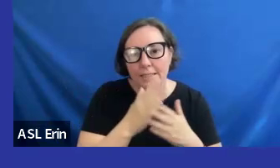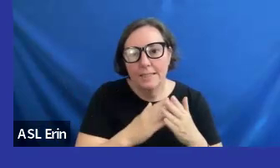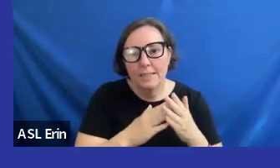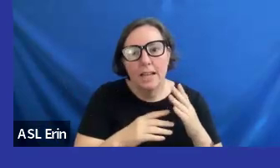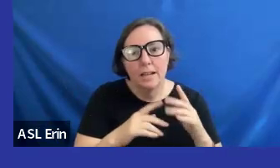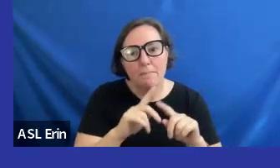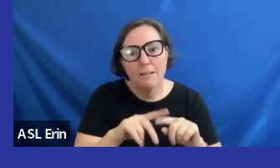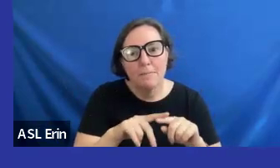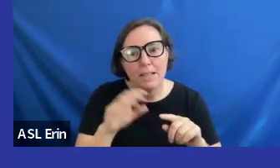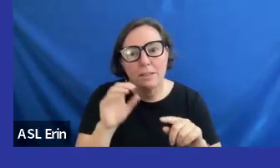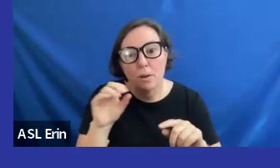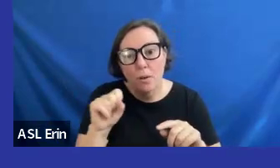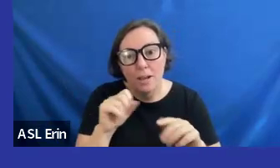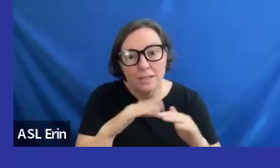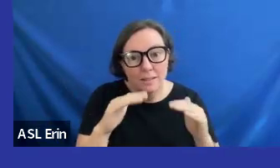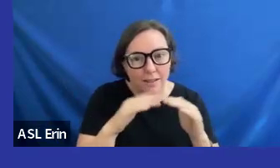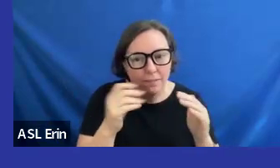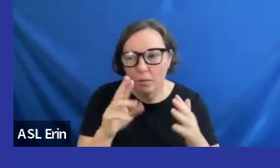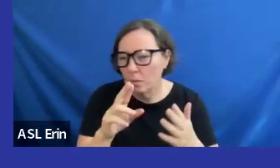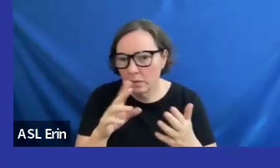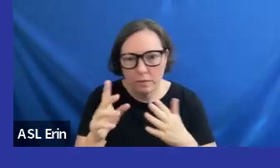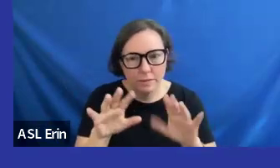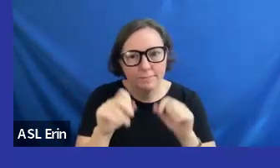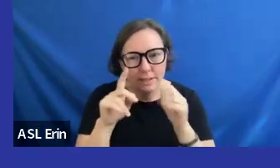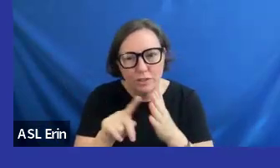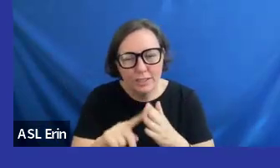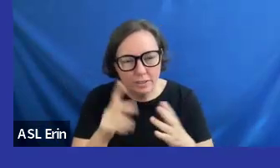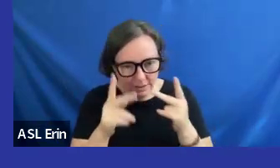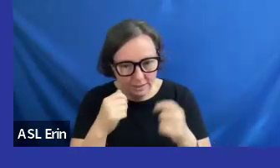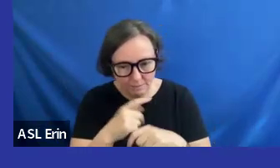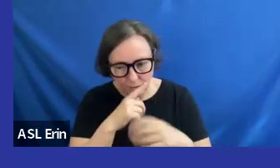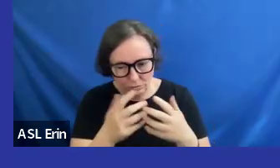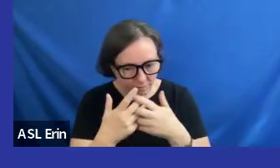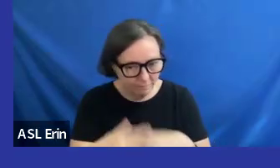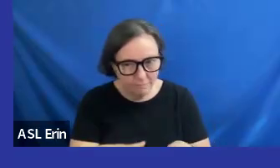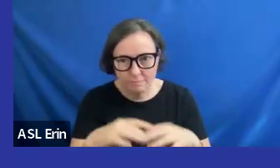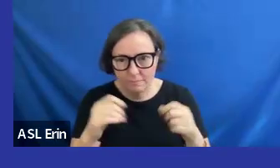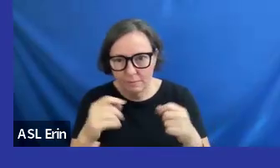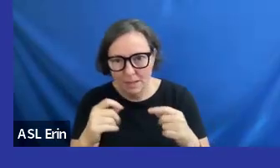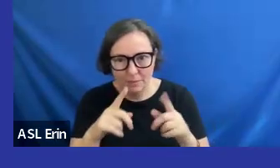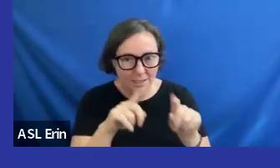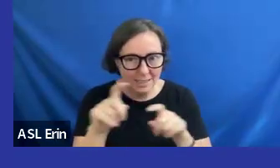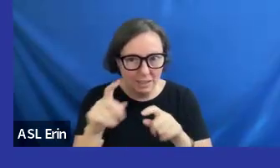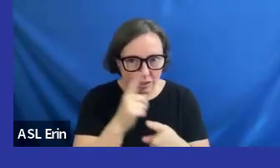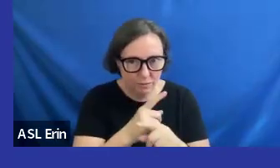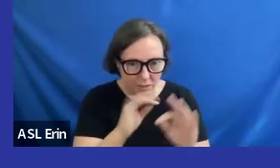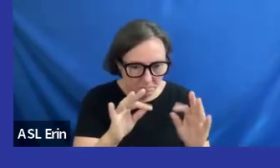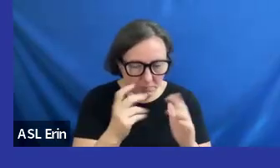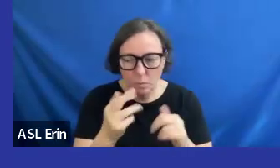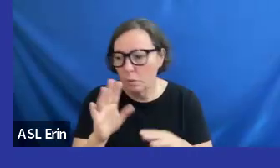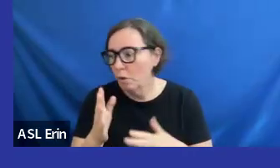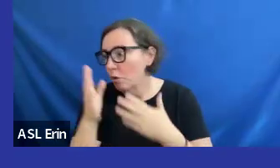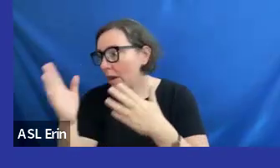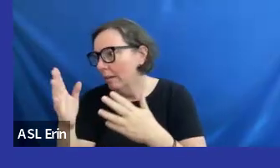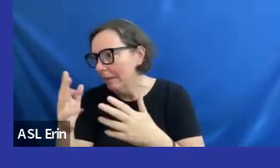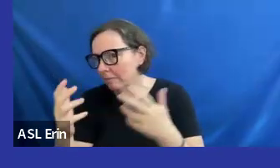specific, and you'll have to do some research just to make sure that you're testing properly, or if you're